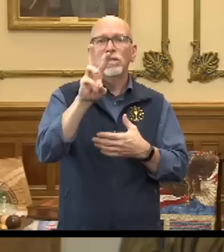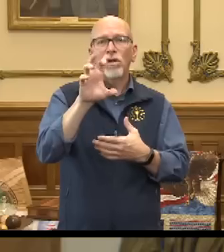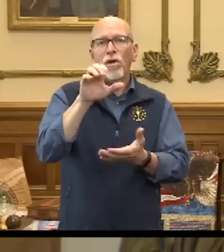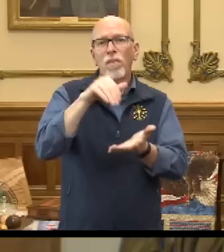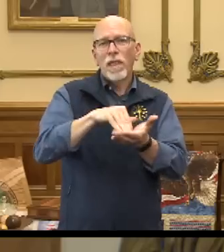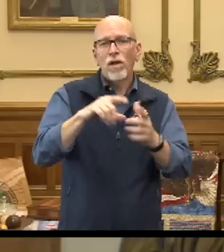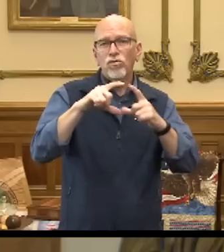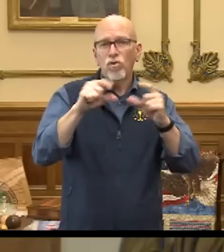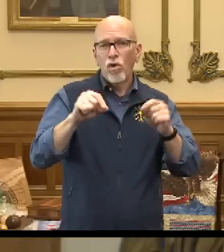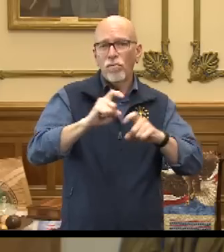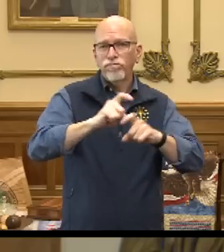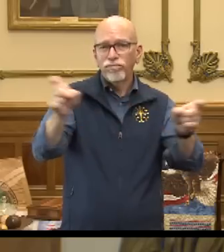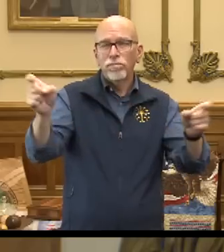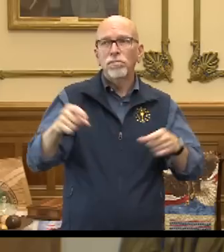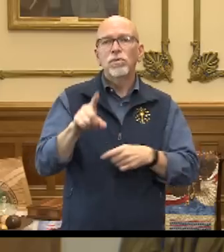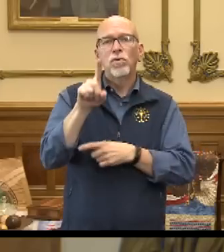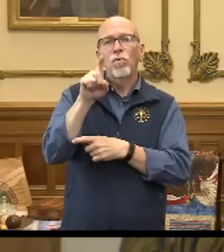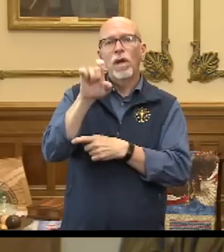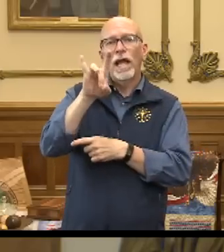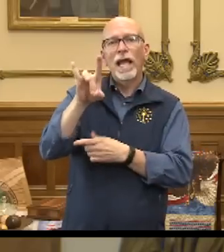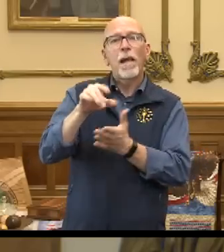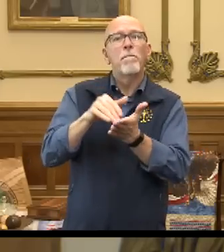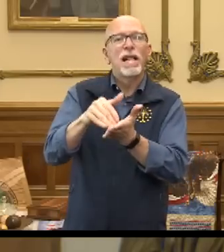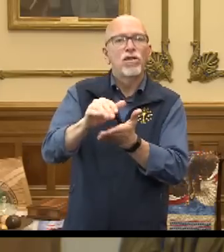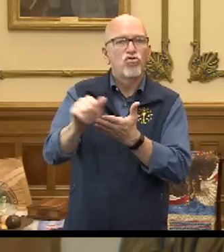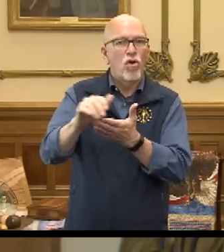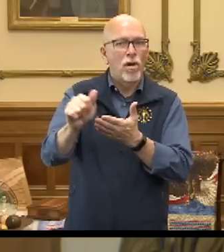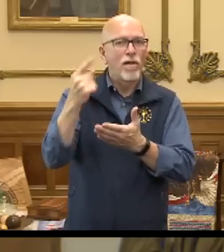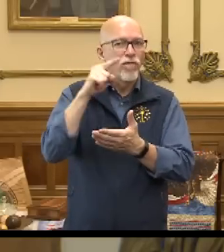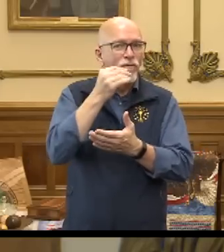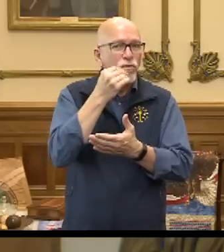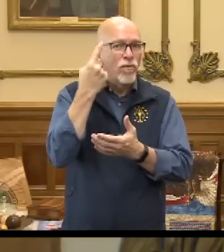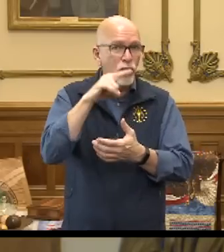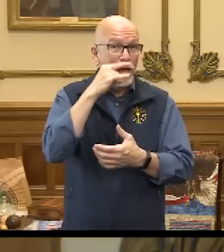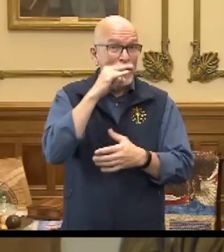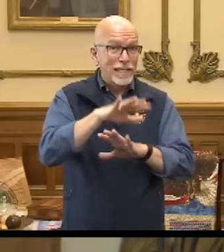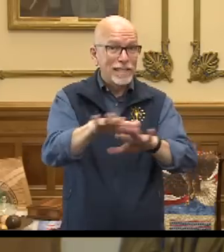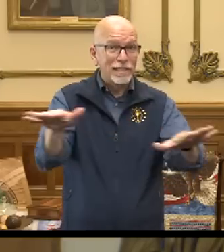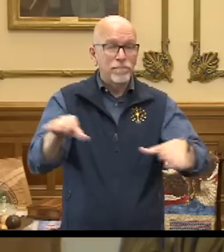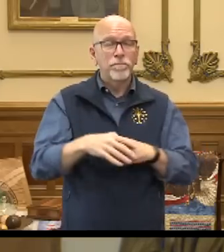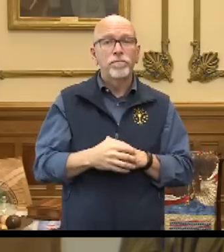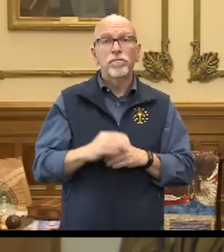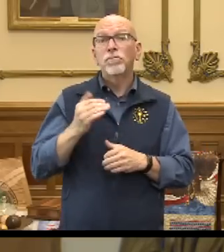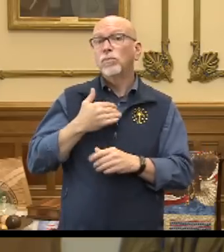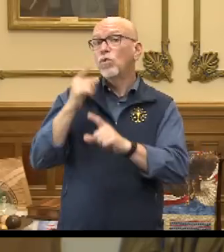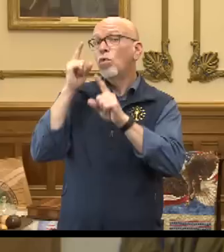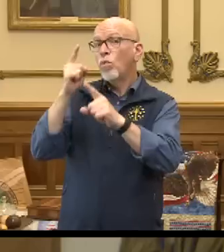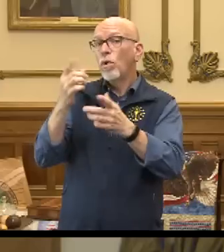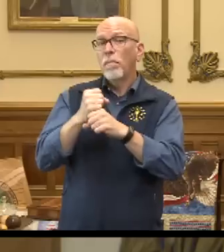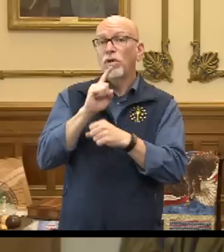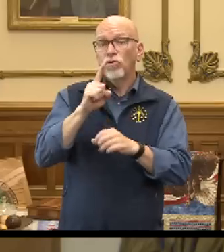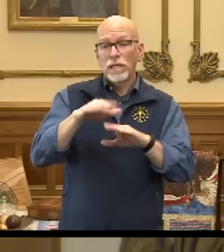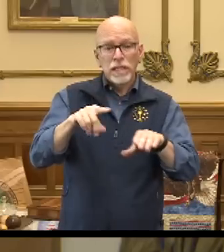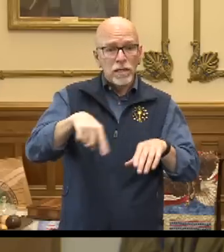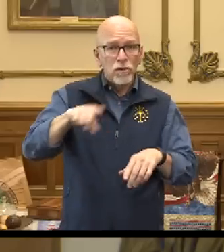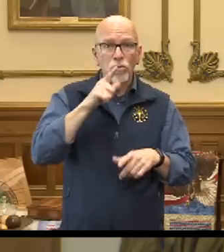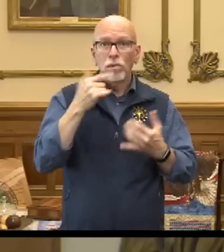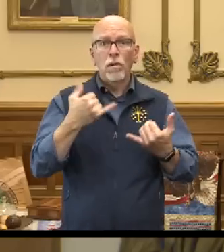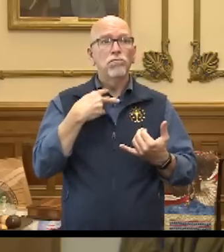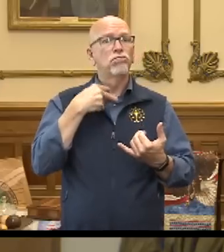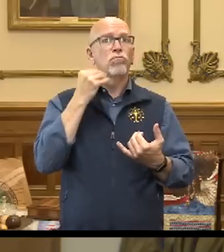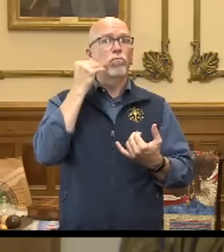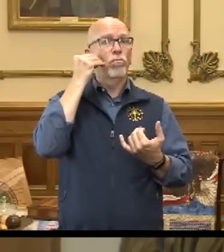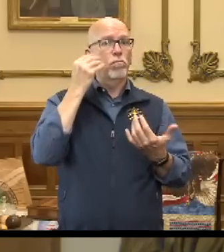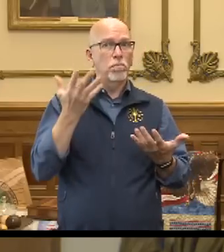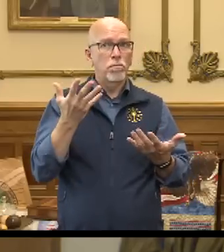600,000 cards and $188 million of food for kids. Our goal was to make sure that kids who suddenly found themselves at home